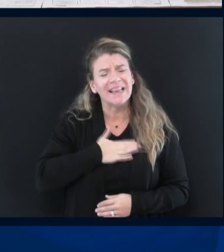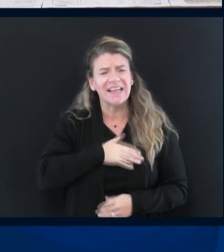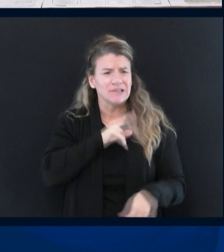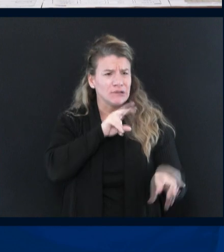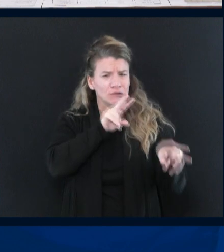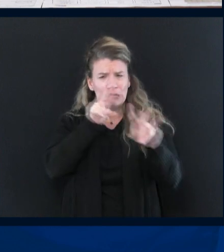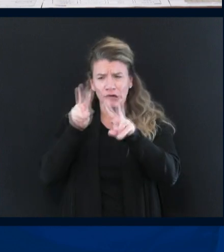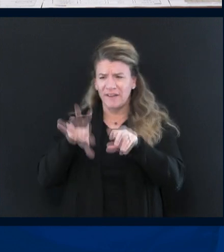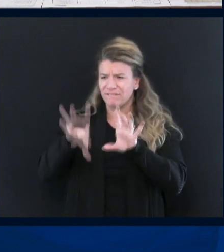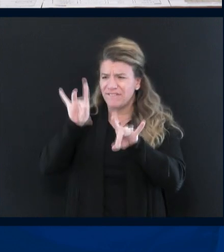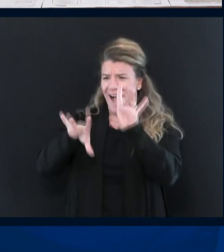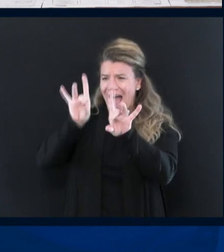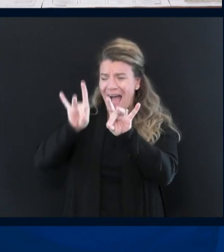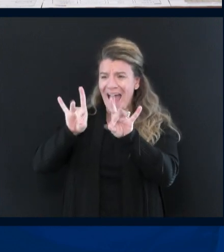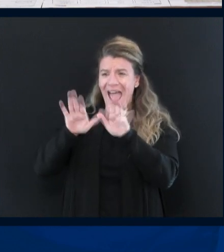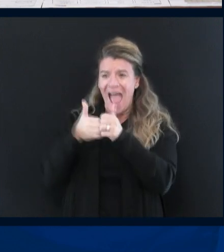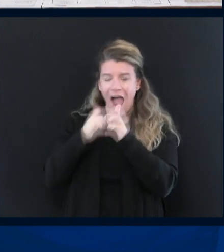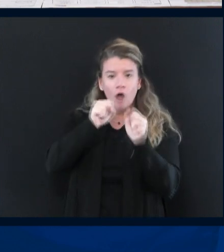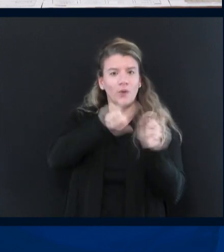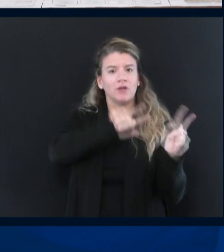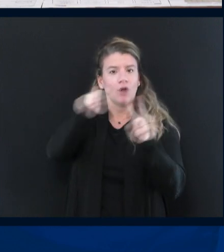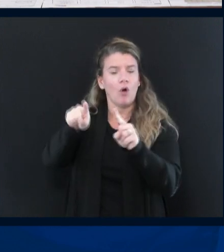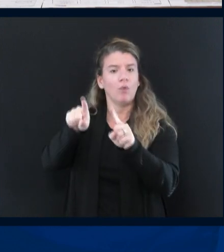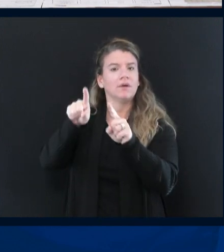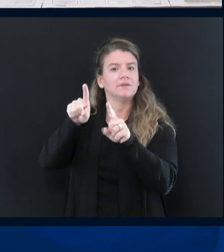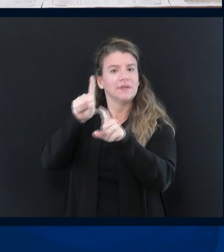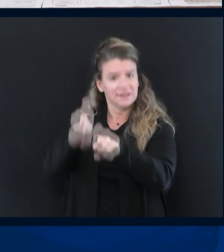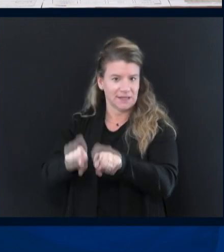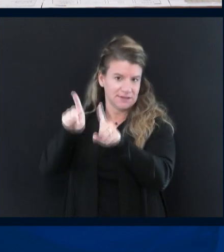every aspect of the free testing in every way.